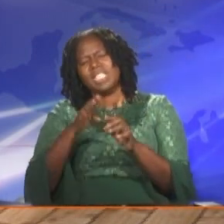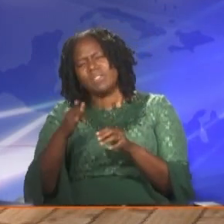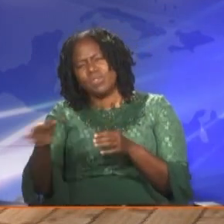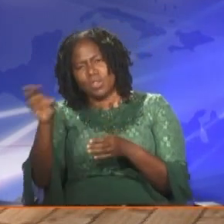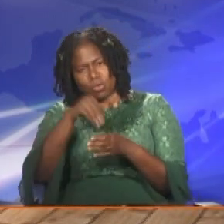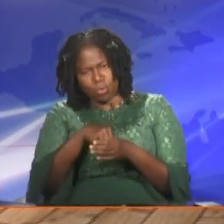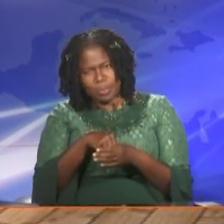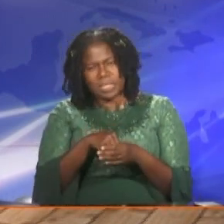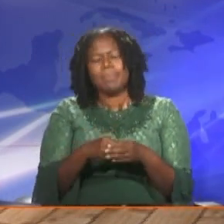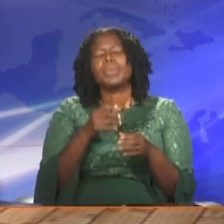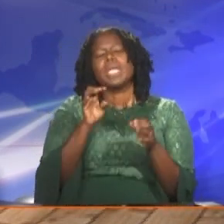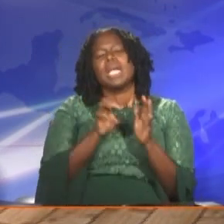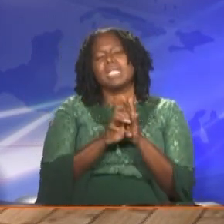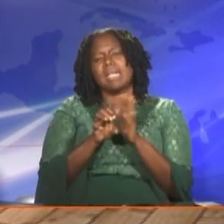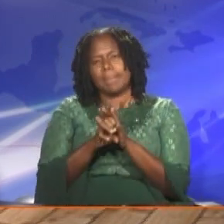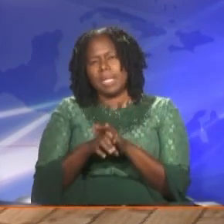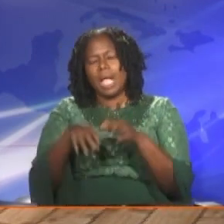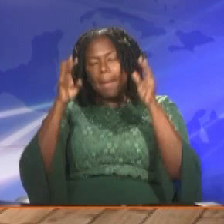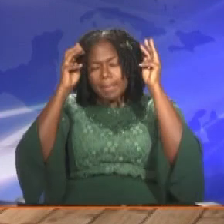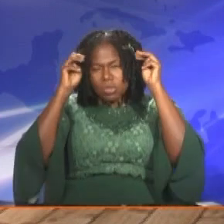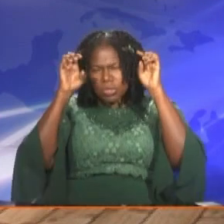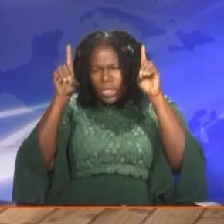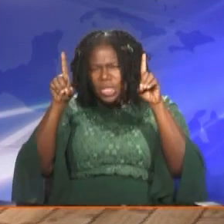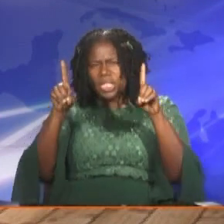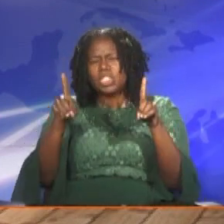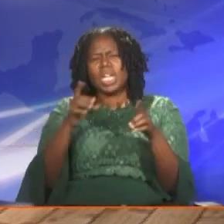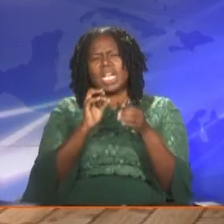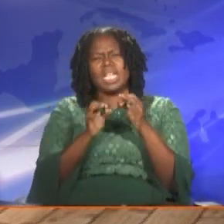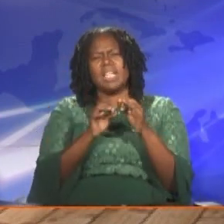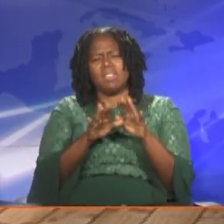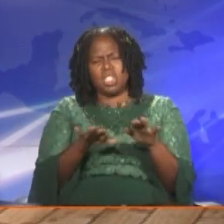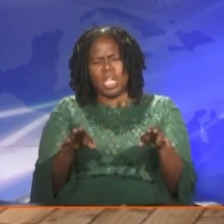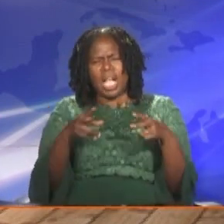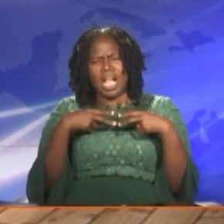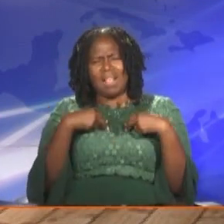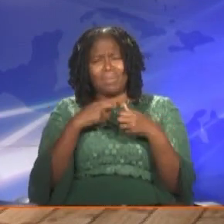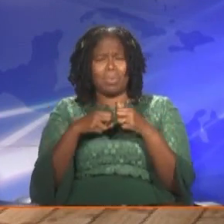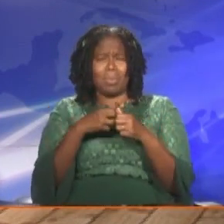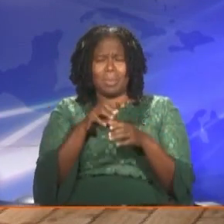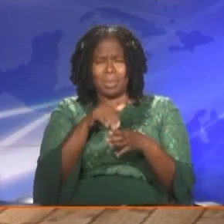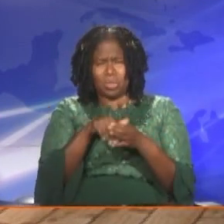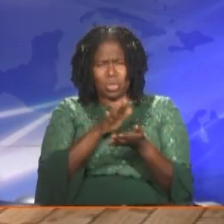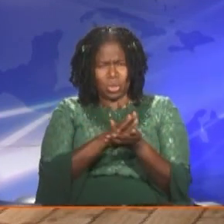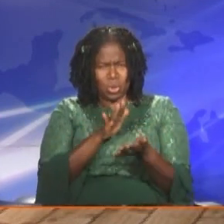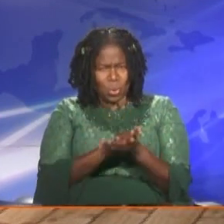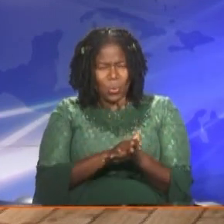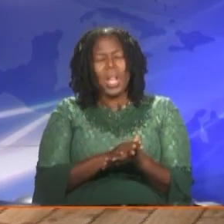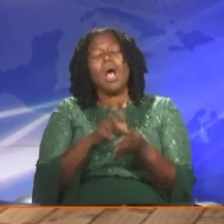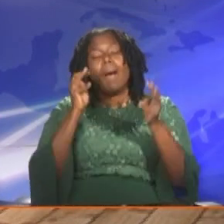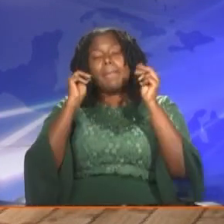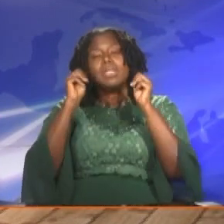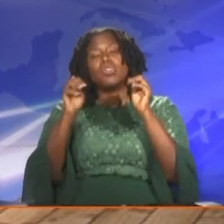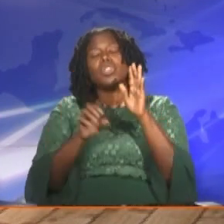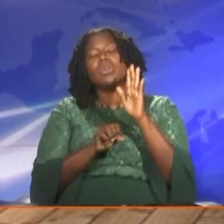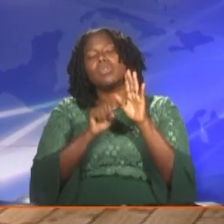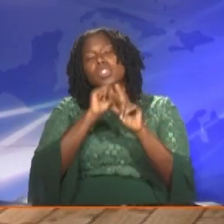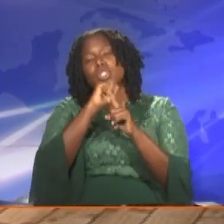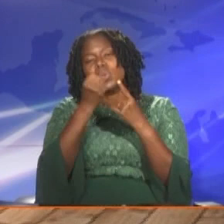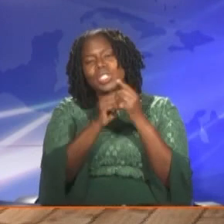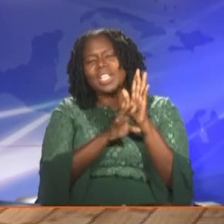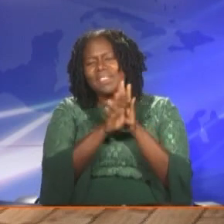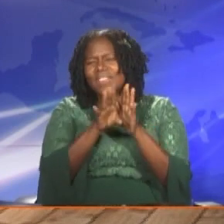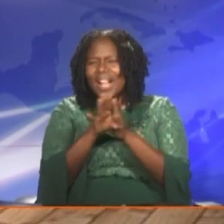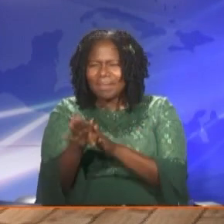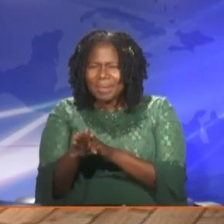of poverty, we would want the Ministry of Social Development and Family Services to see what support services they can provide to that child and the family to